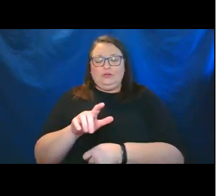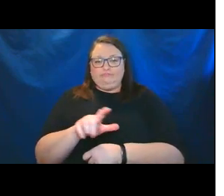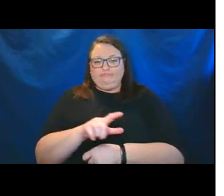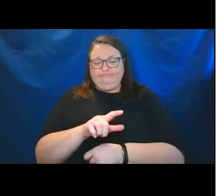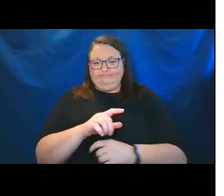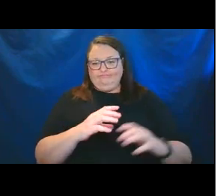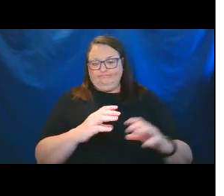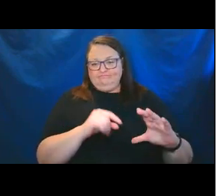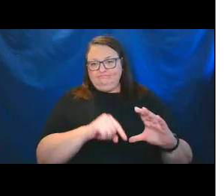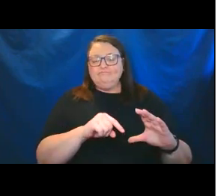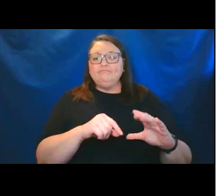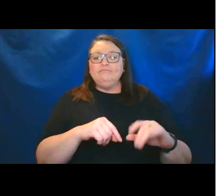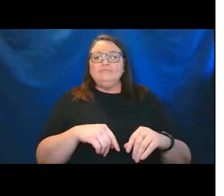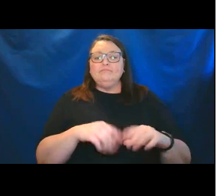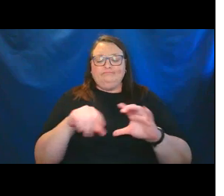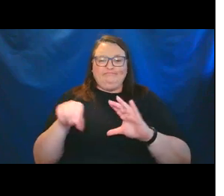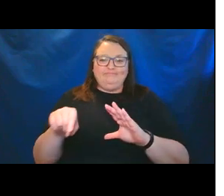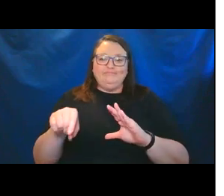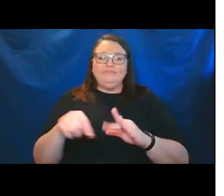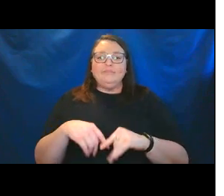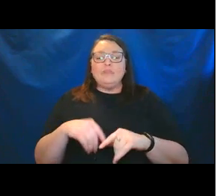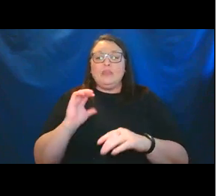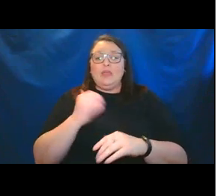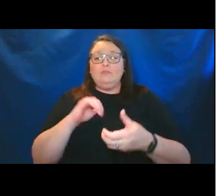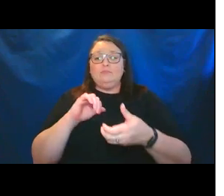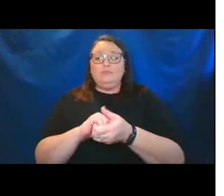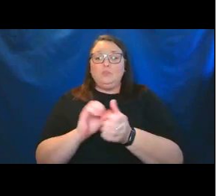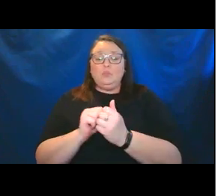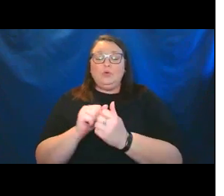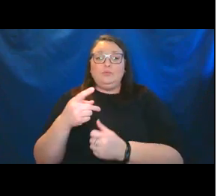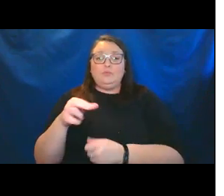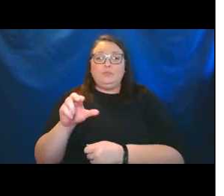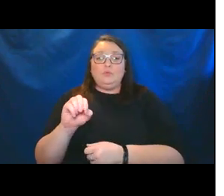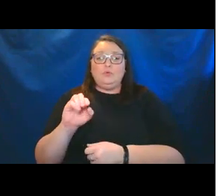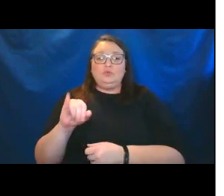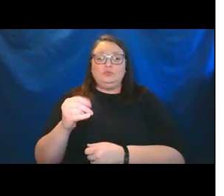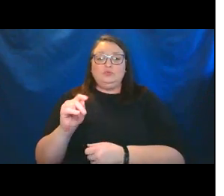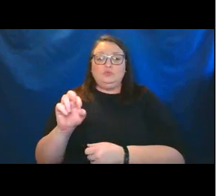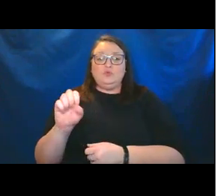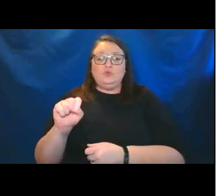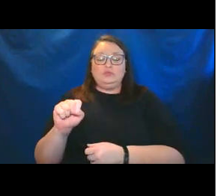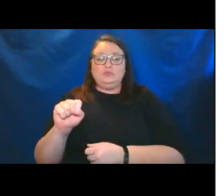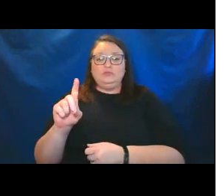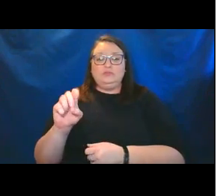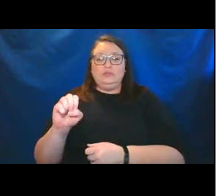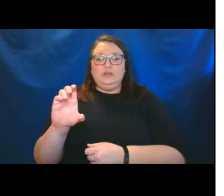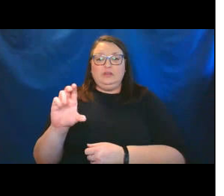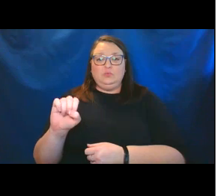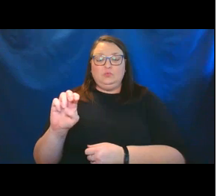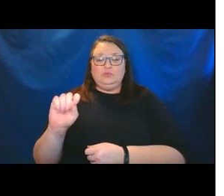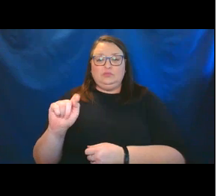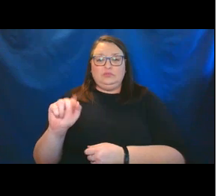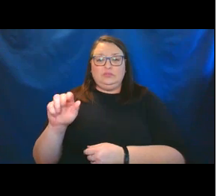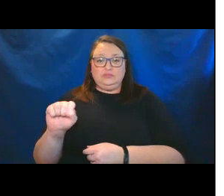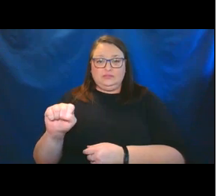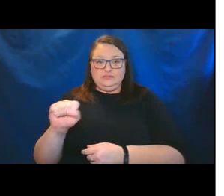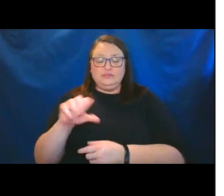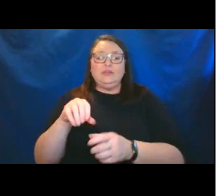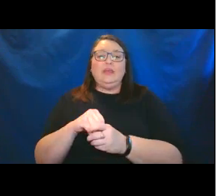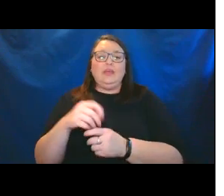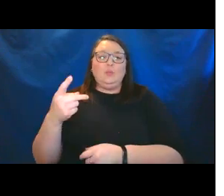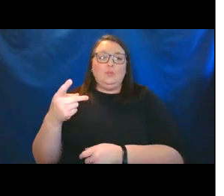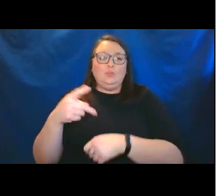partnership with Protectores de Cuencas is in Puerto Rico. And we are excited